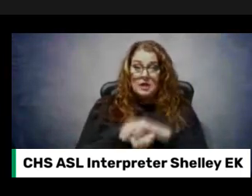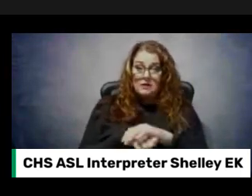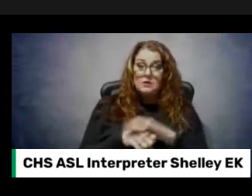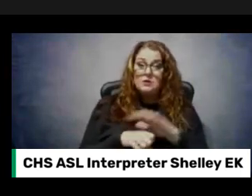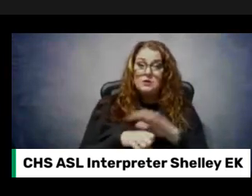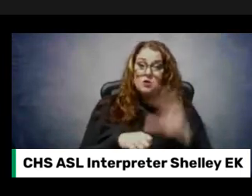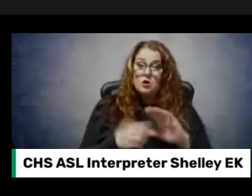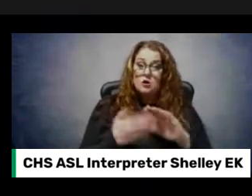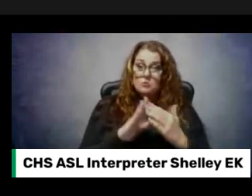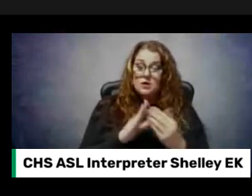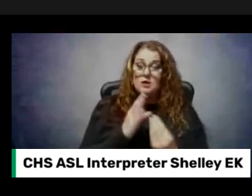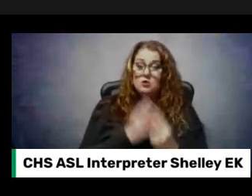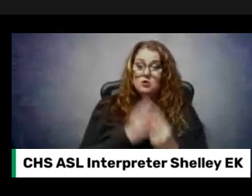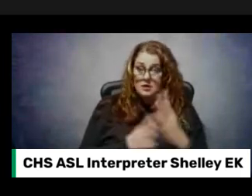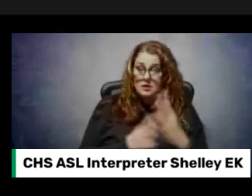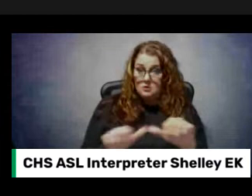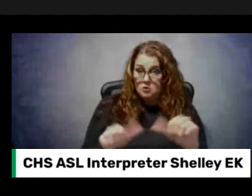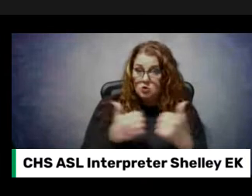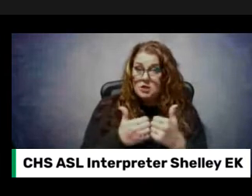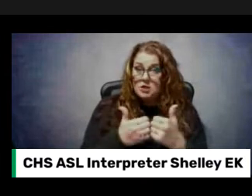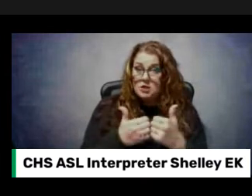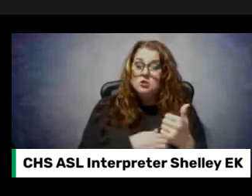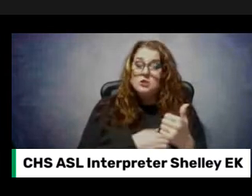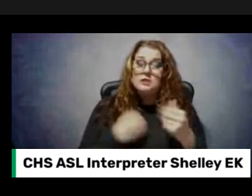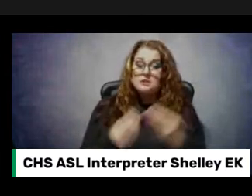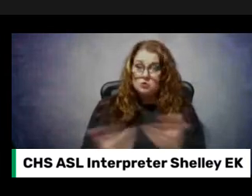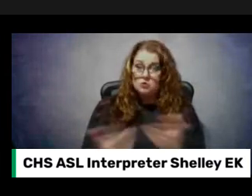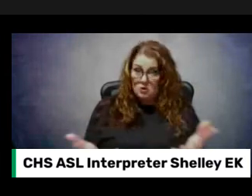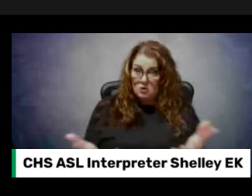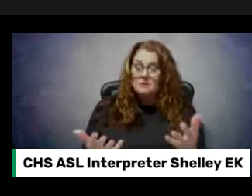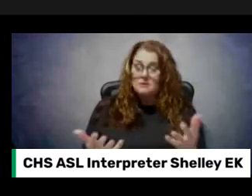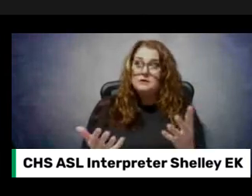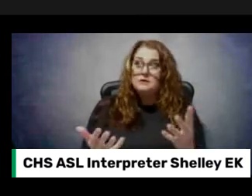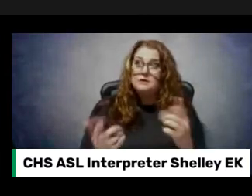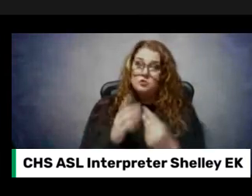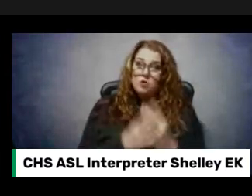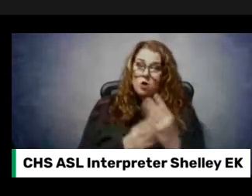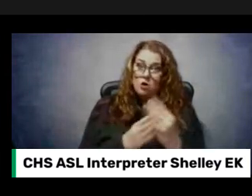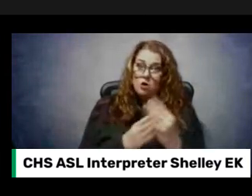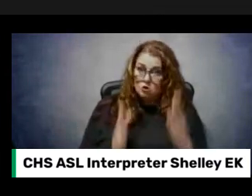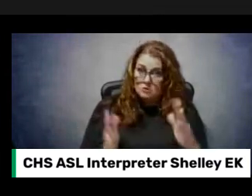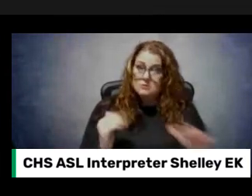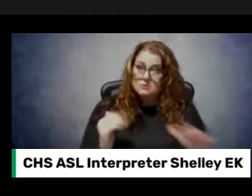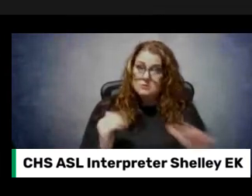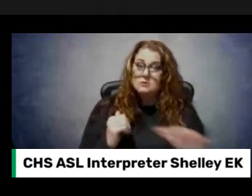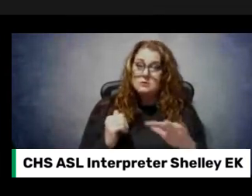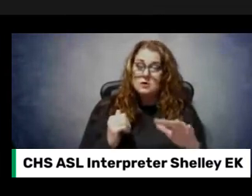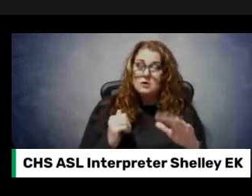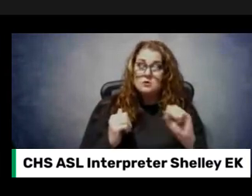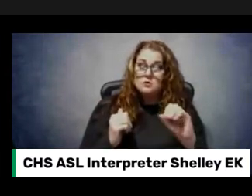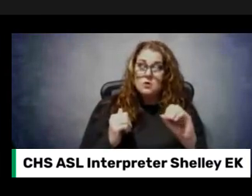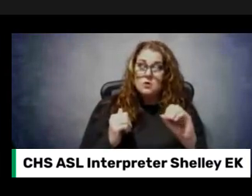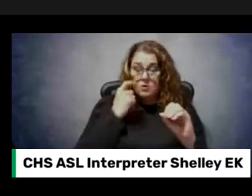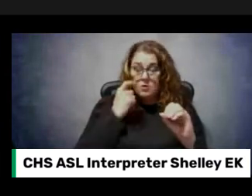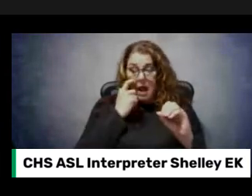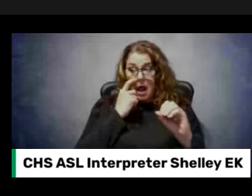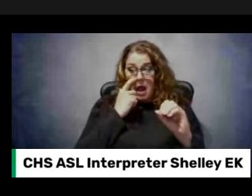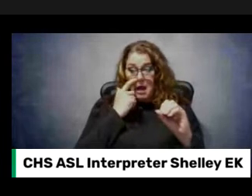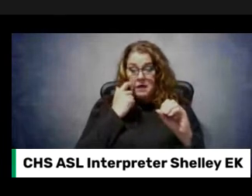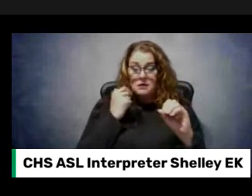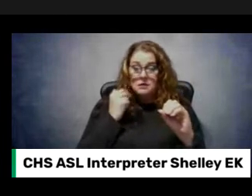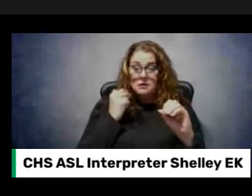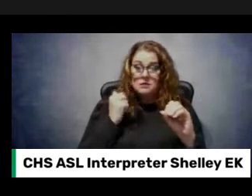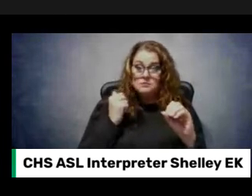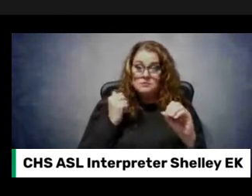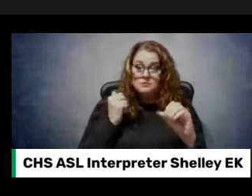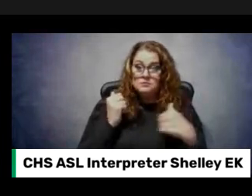Community Gardening Association distributed to gardeners so that